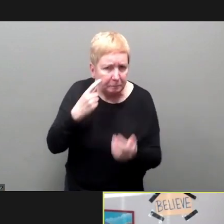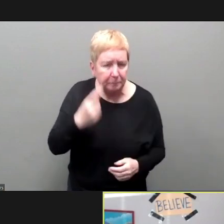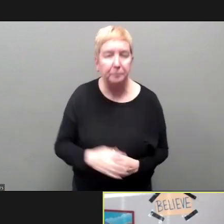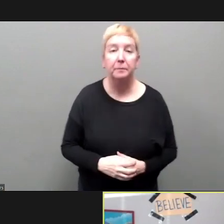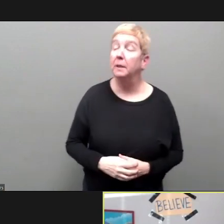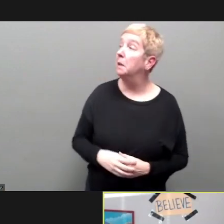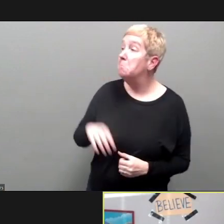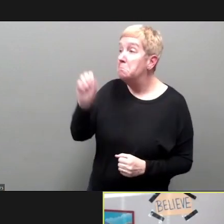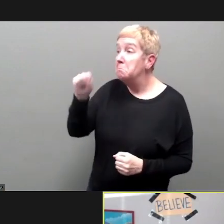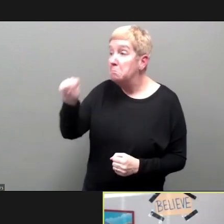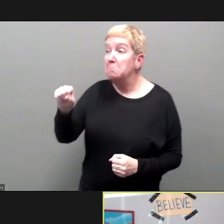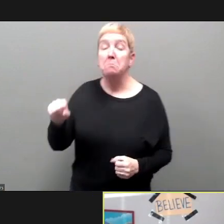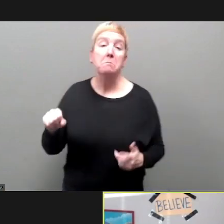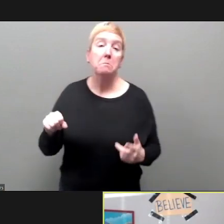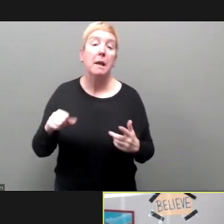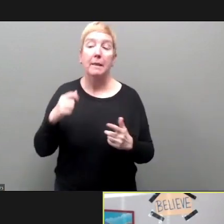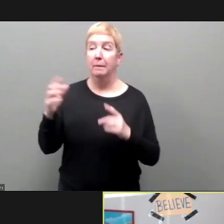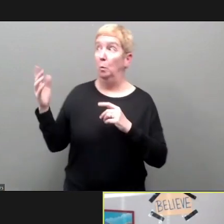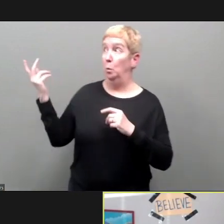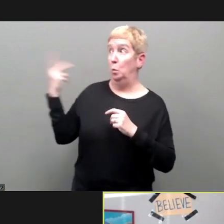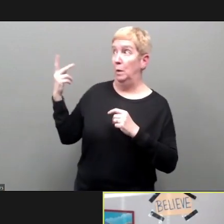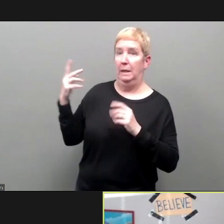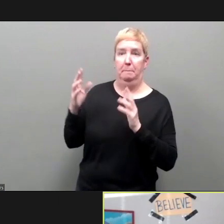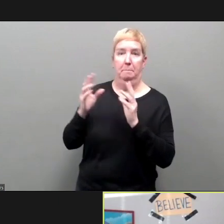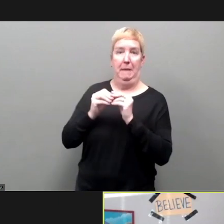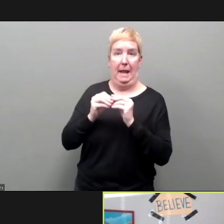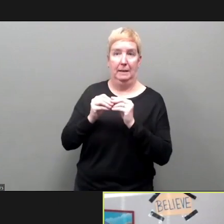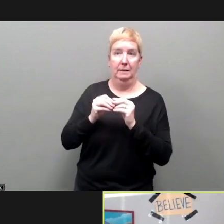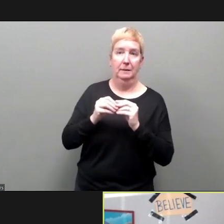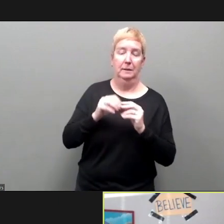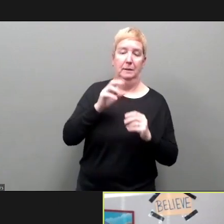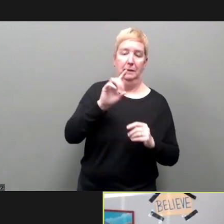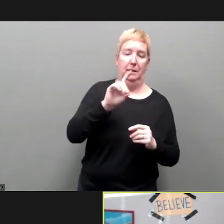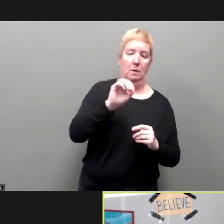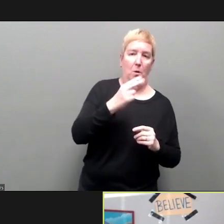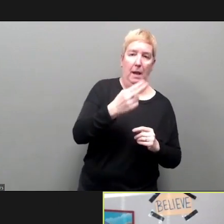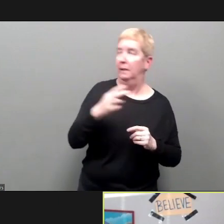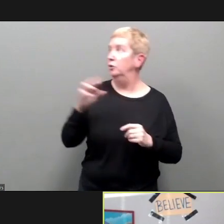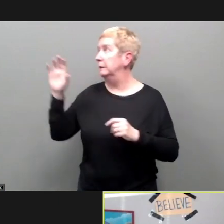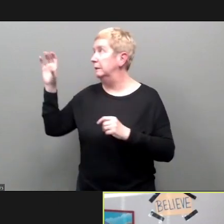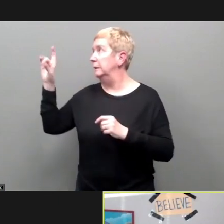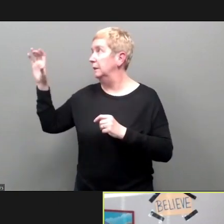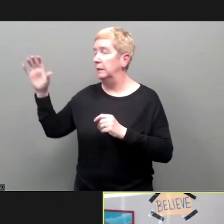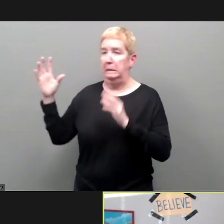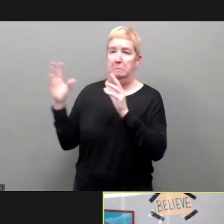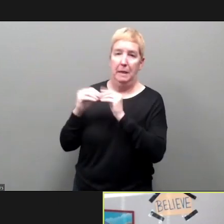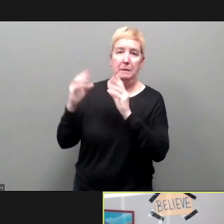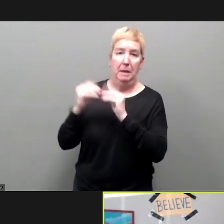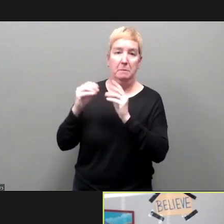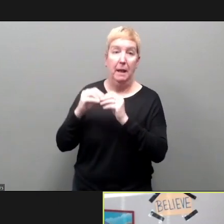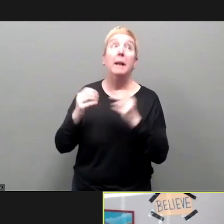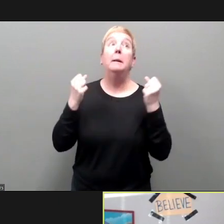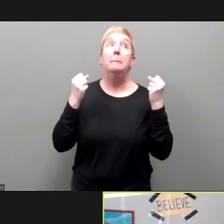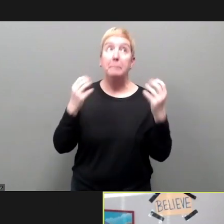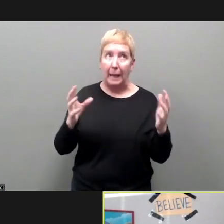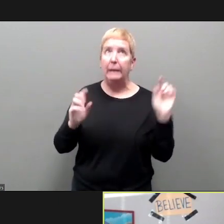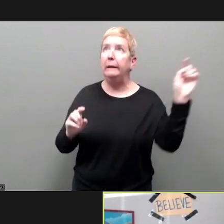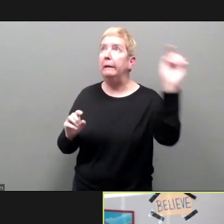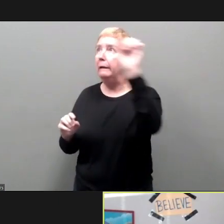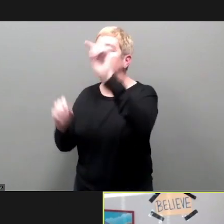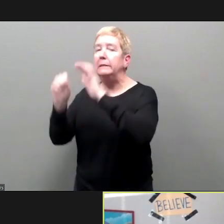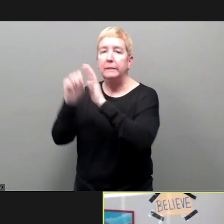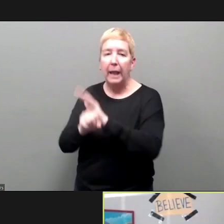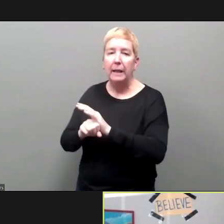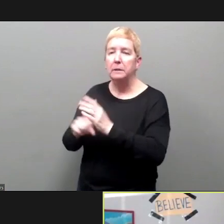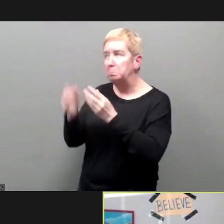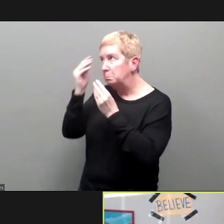they did meet with us several times and let us know that a lot of people did give them feedback. A lot of the different state health